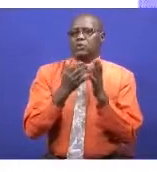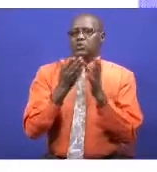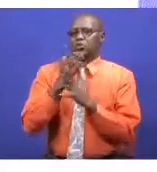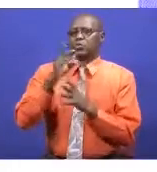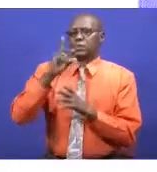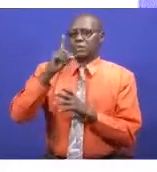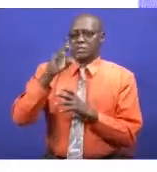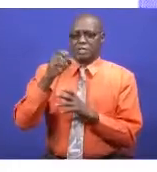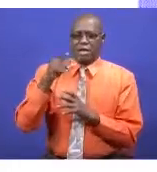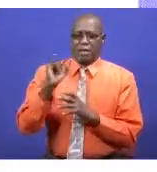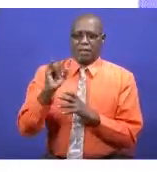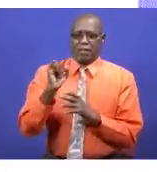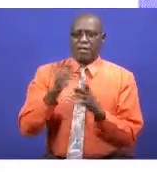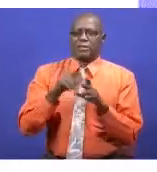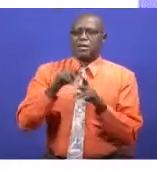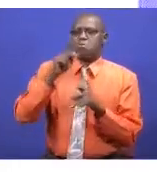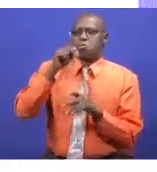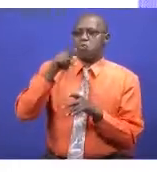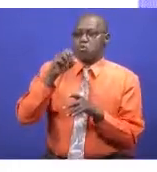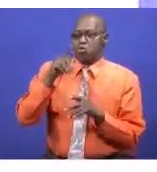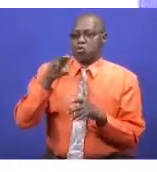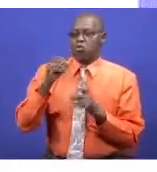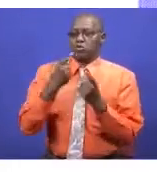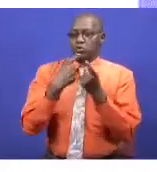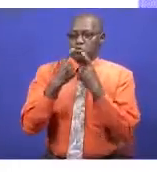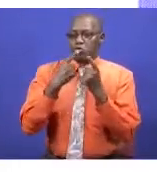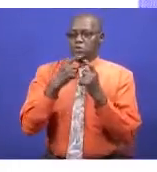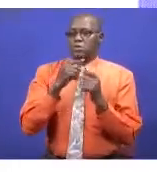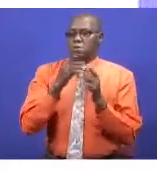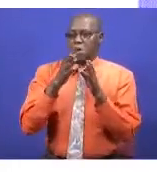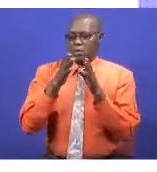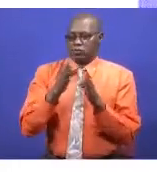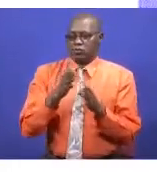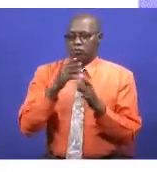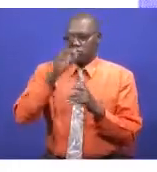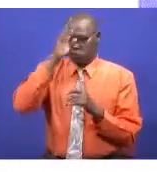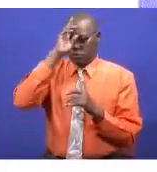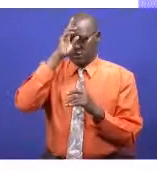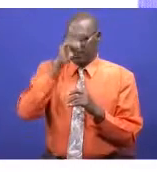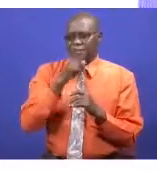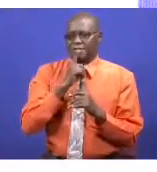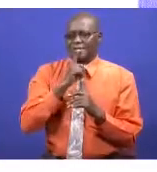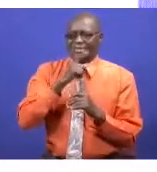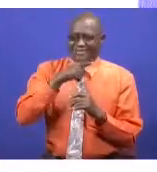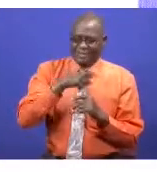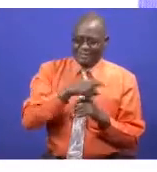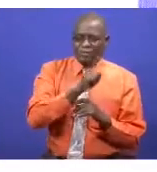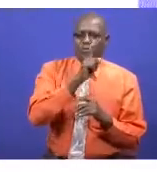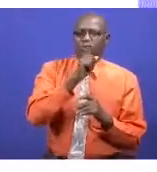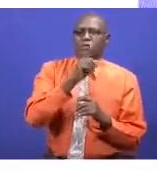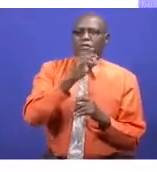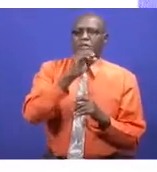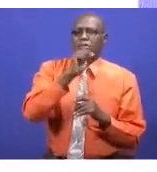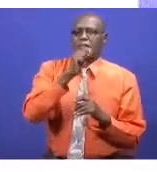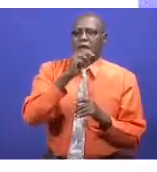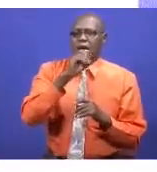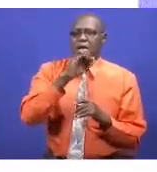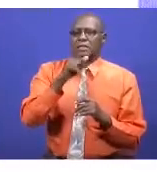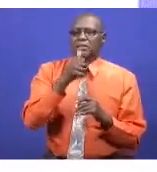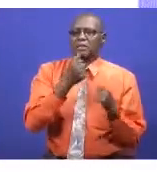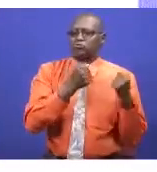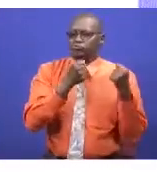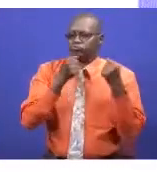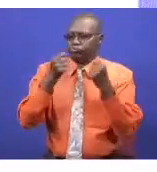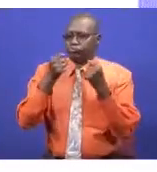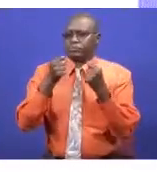Shioso, the police said Sakaja on Friday afternoon drove himself to the DCI headquarters, Kiambu Road, to hand in a